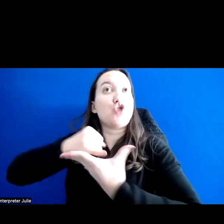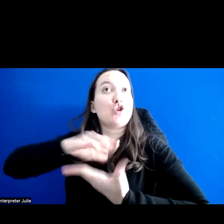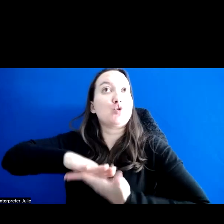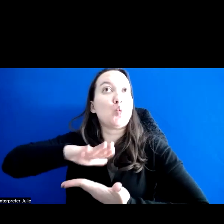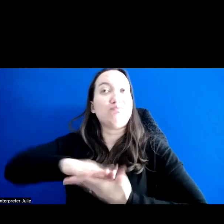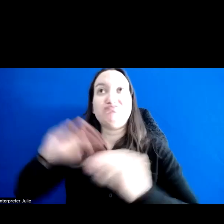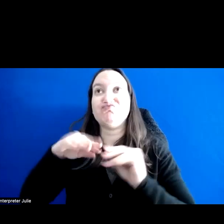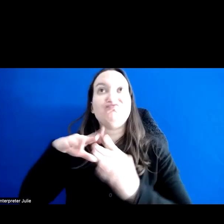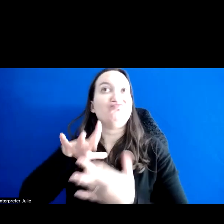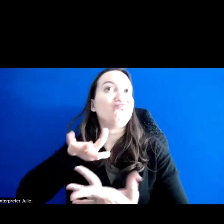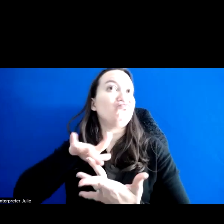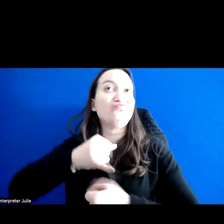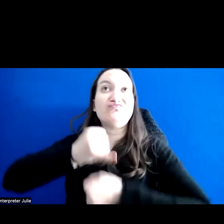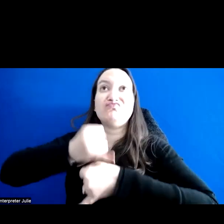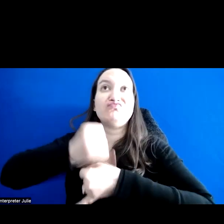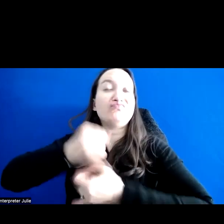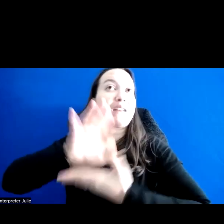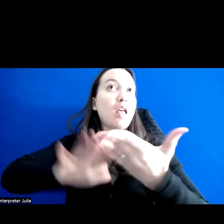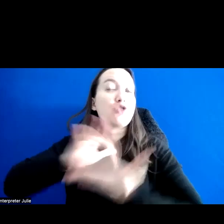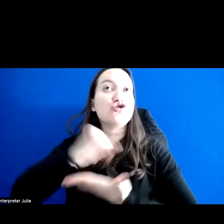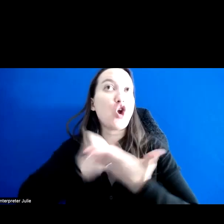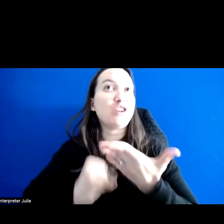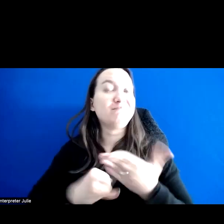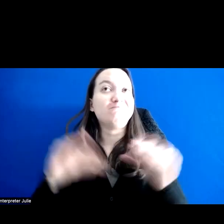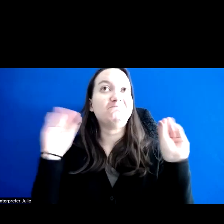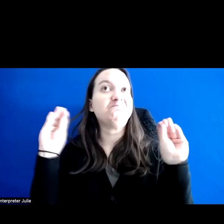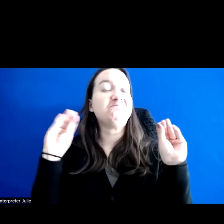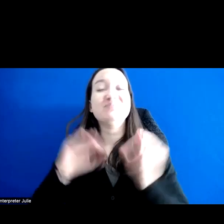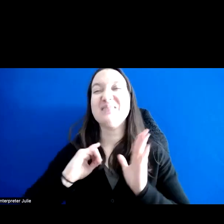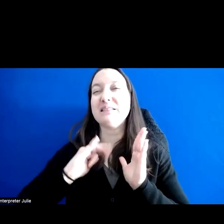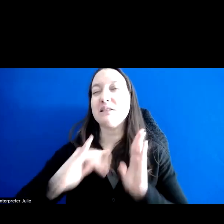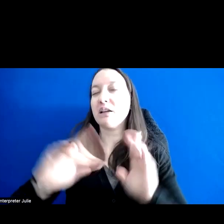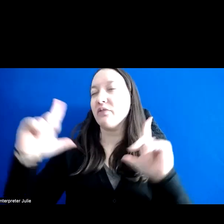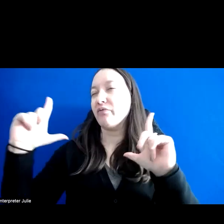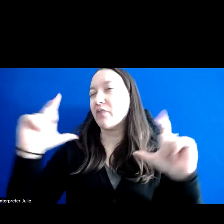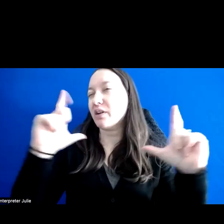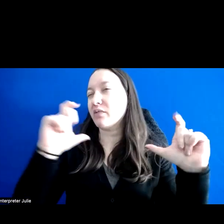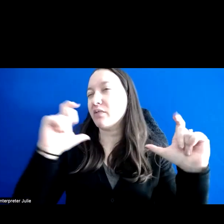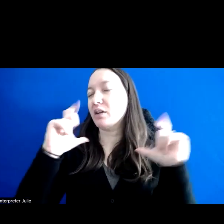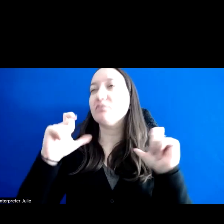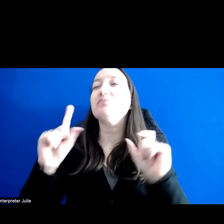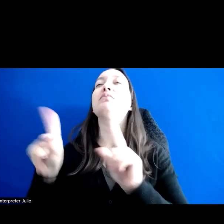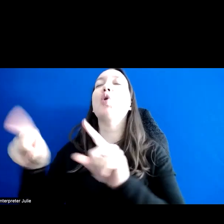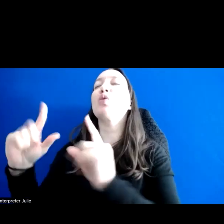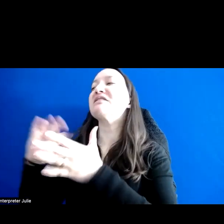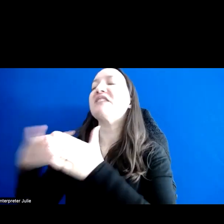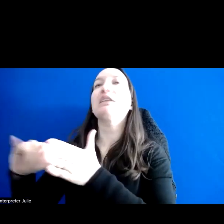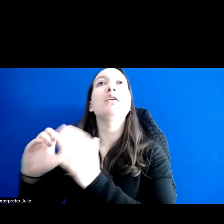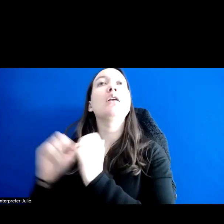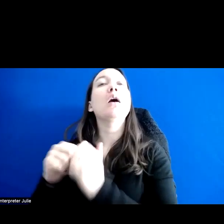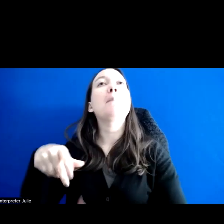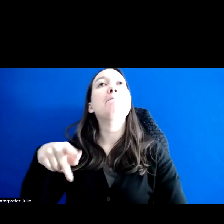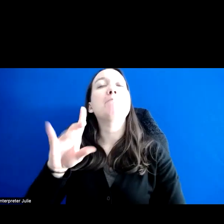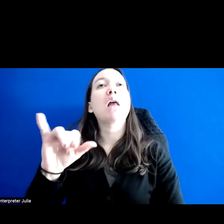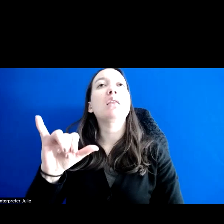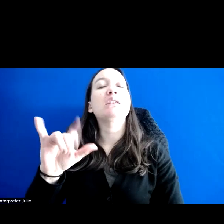any contact with the institutions of the art world. When she studied photography, she went to study at the Polytechnic of